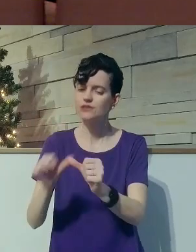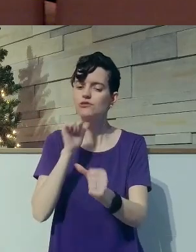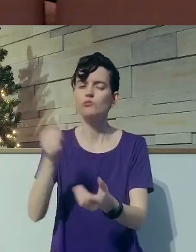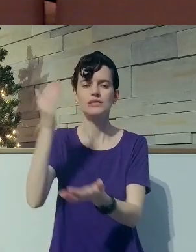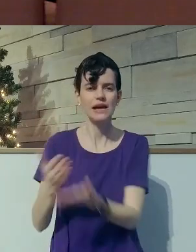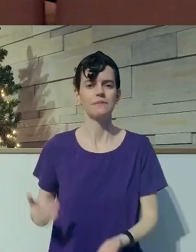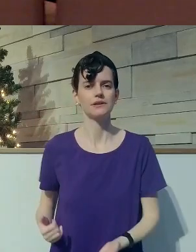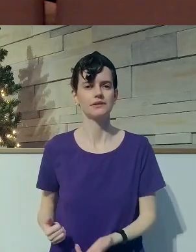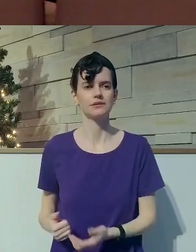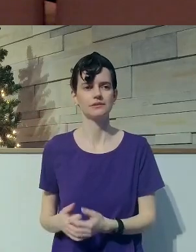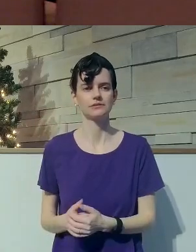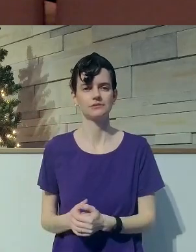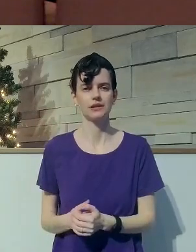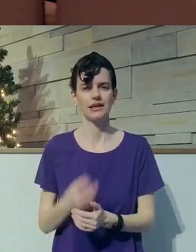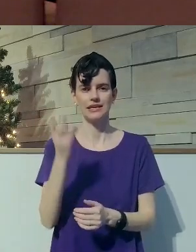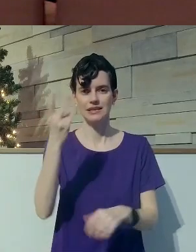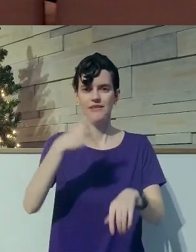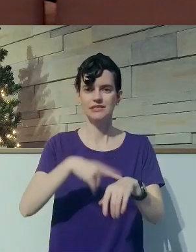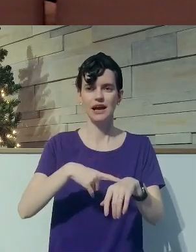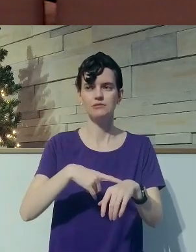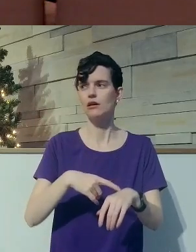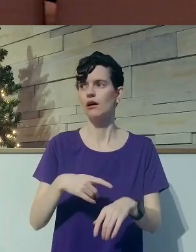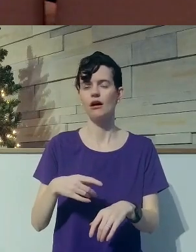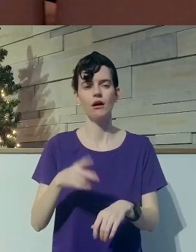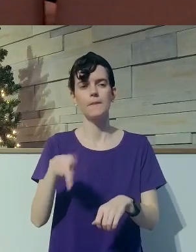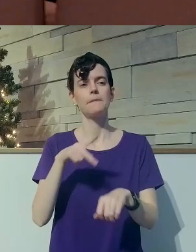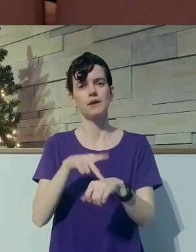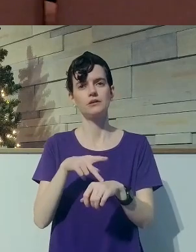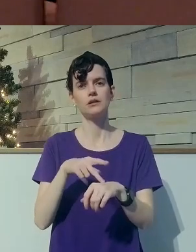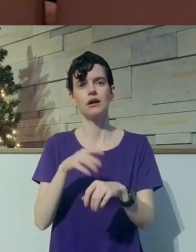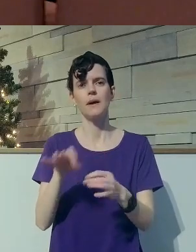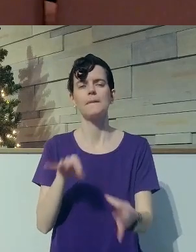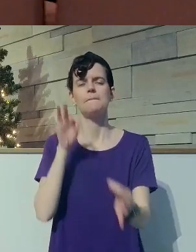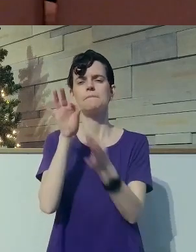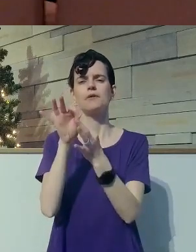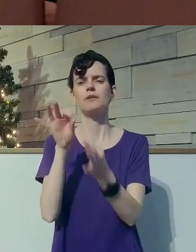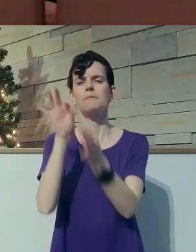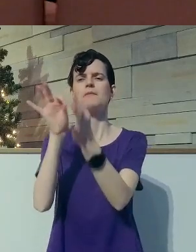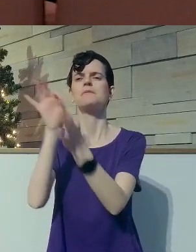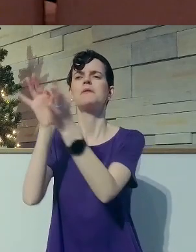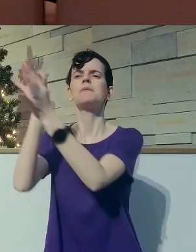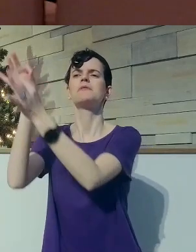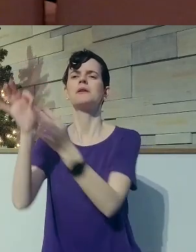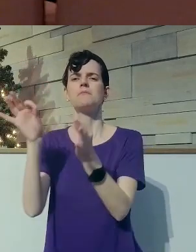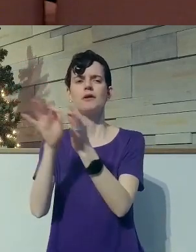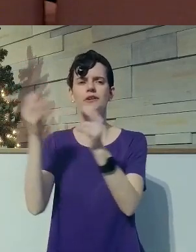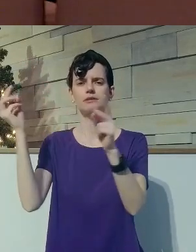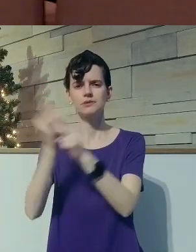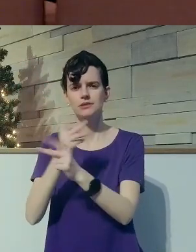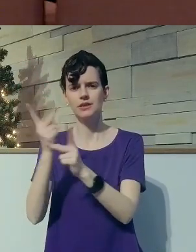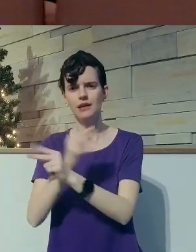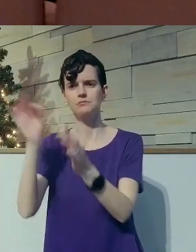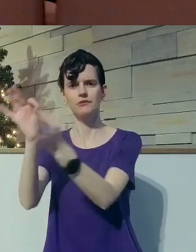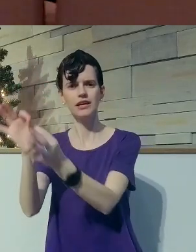stop. Seven times, Peter, it is perfection on perfection number of times. It's perfection multiplied by perfection. It's that you